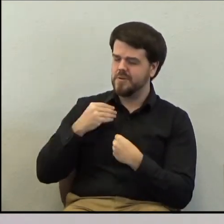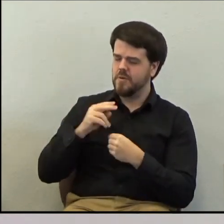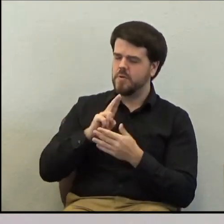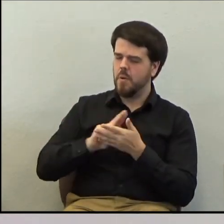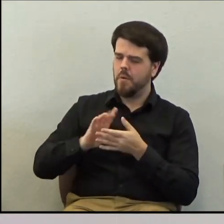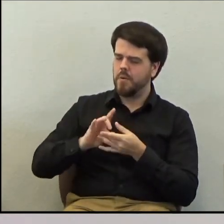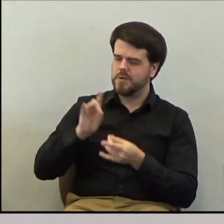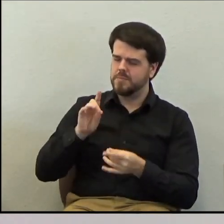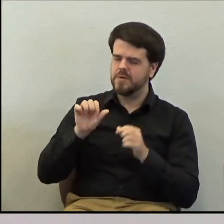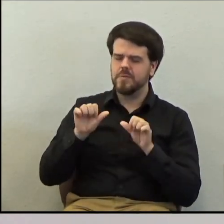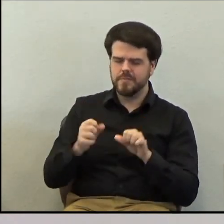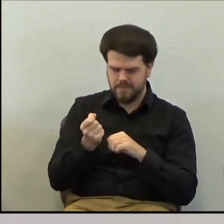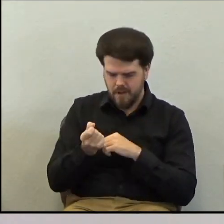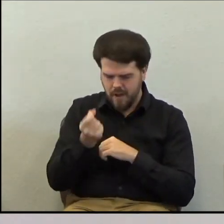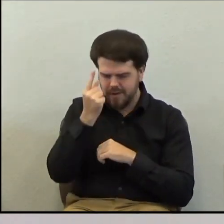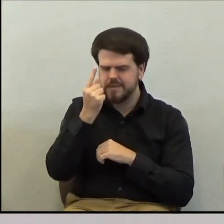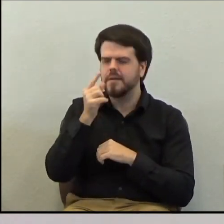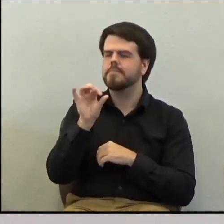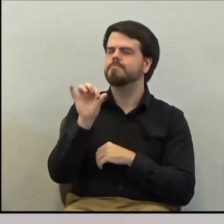we can understand it.